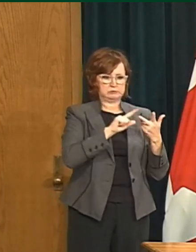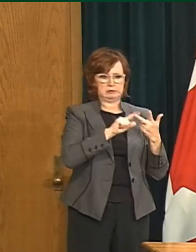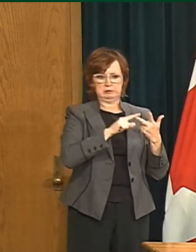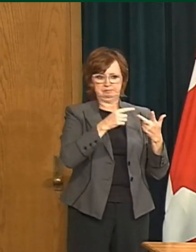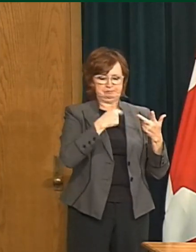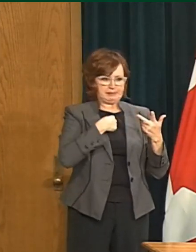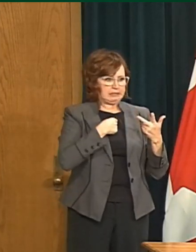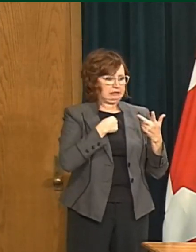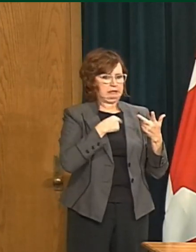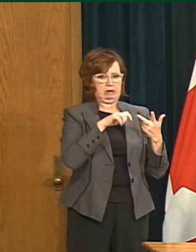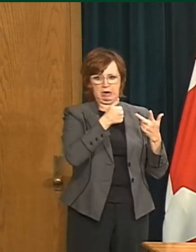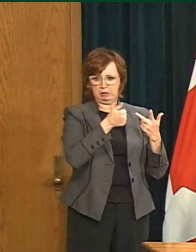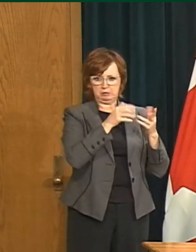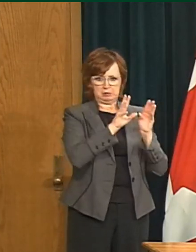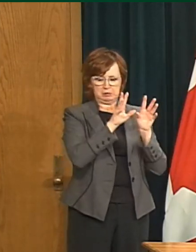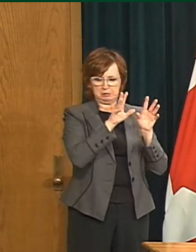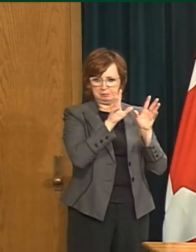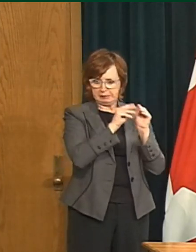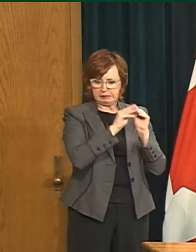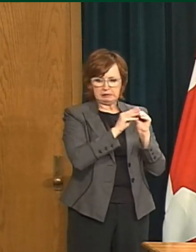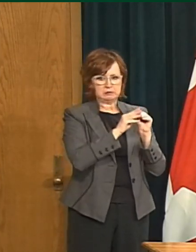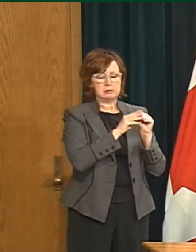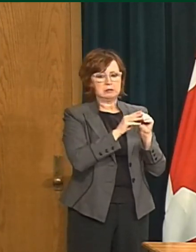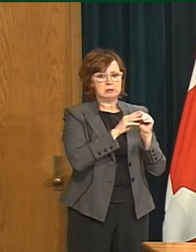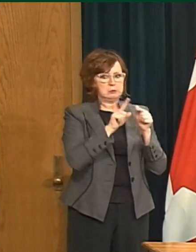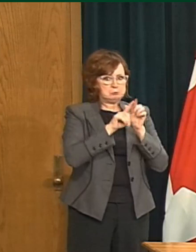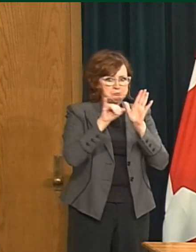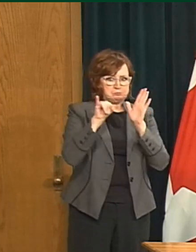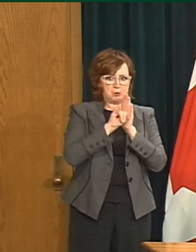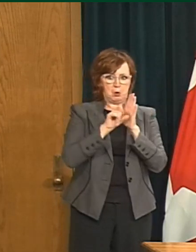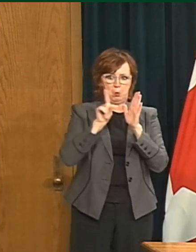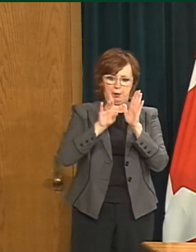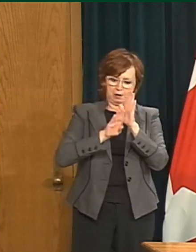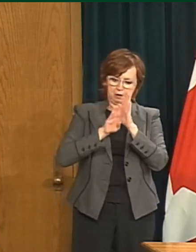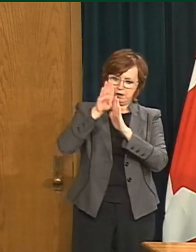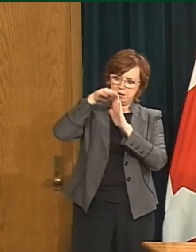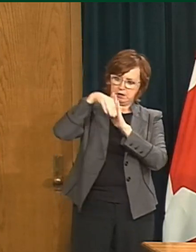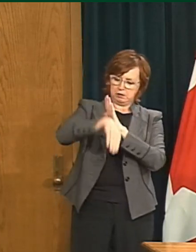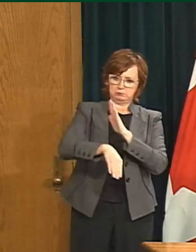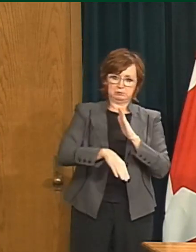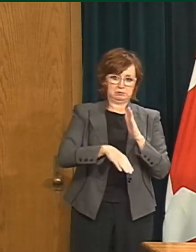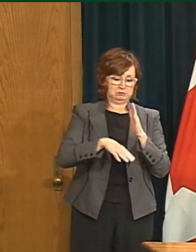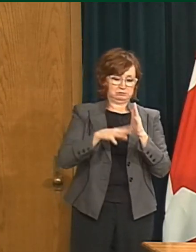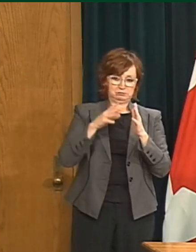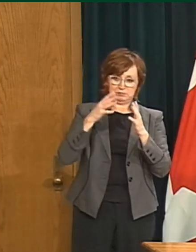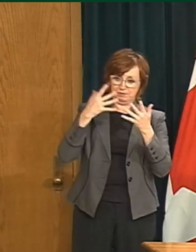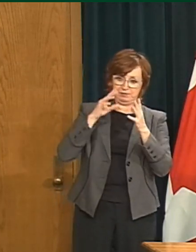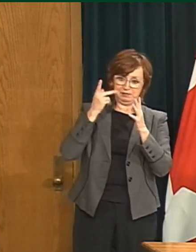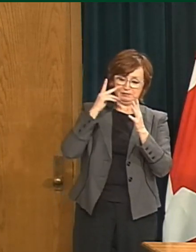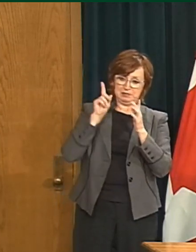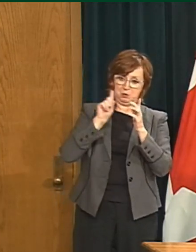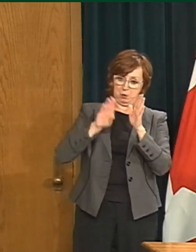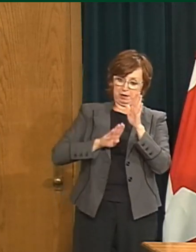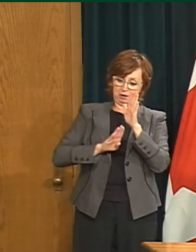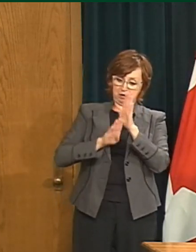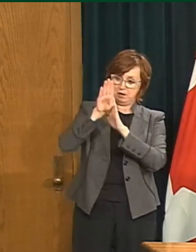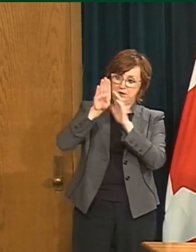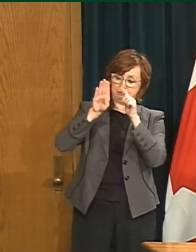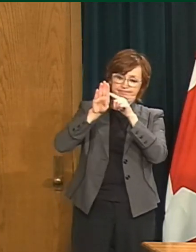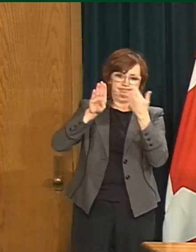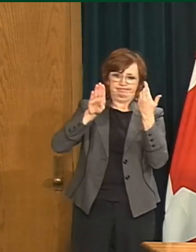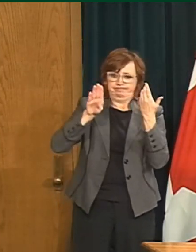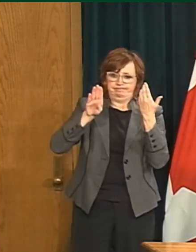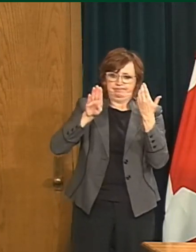on the curve. And I don't know exactly where that is and where we will peak today. We'll also be looking across the nation as